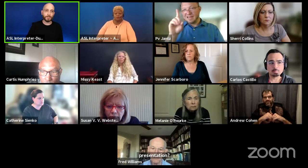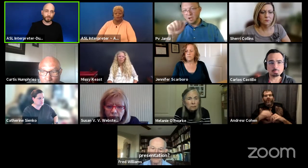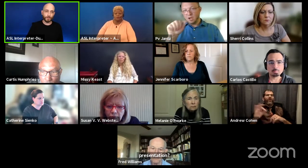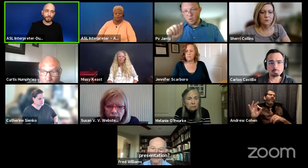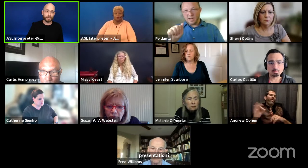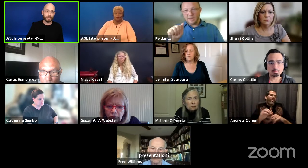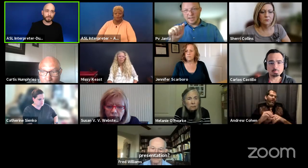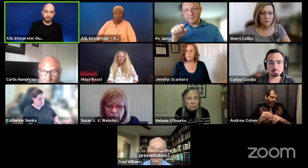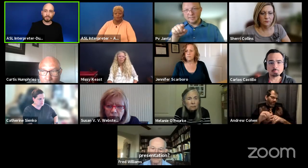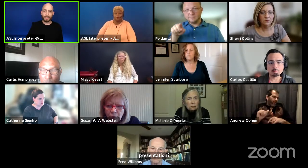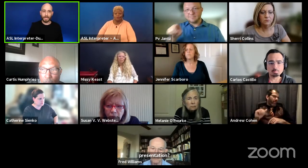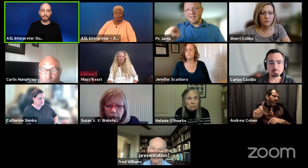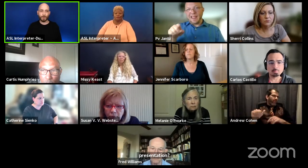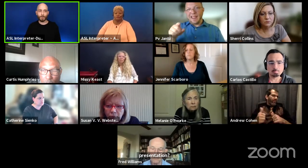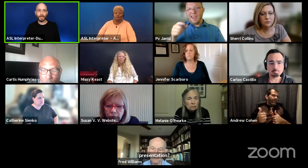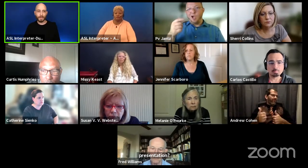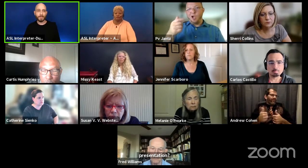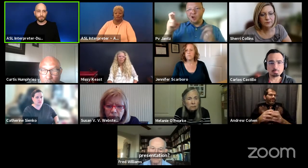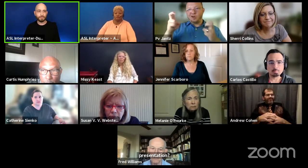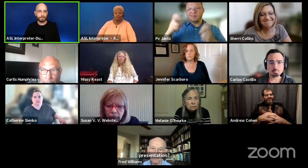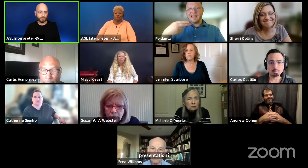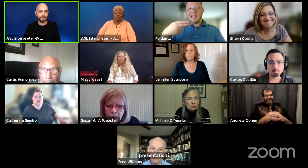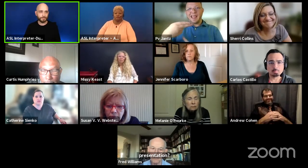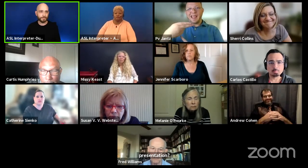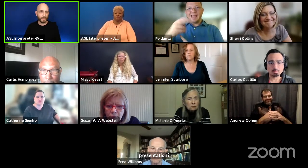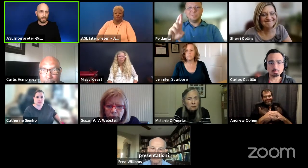of Administration, ADOA.